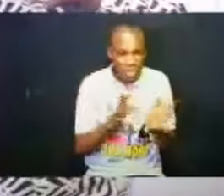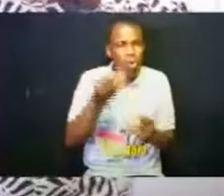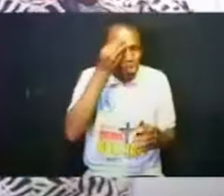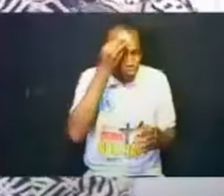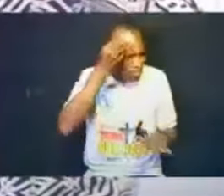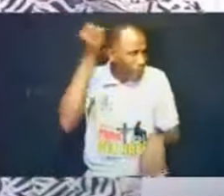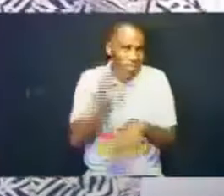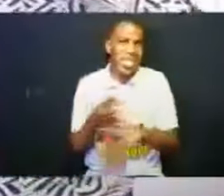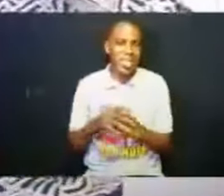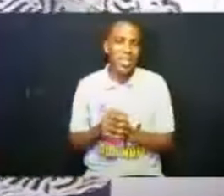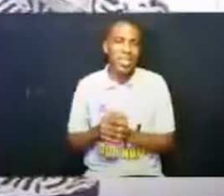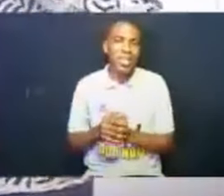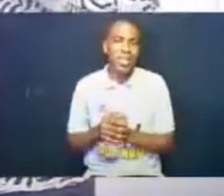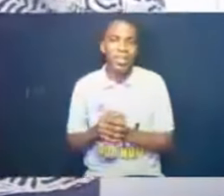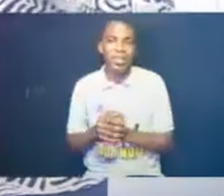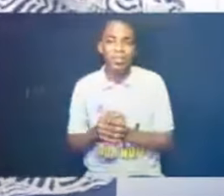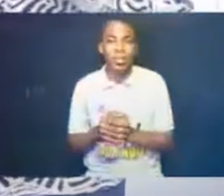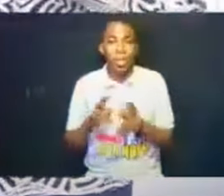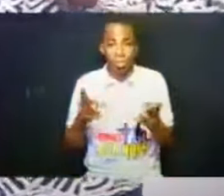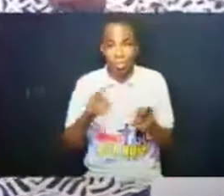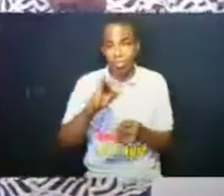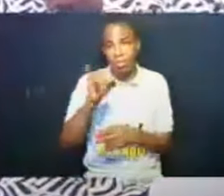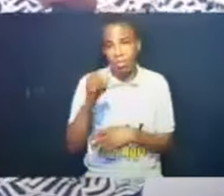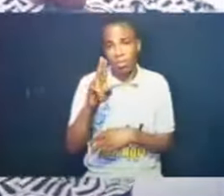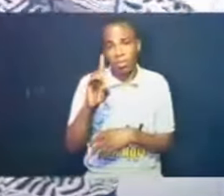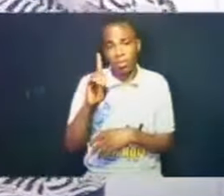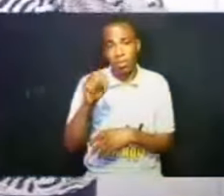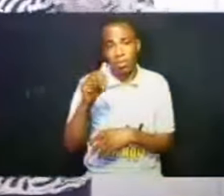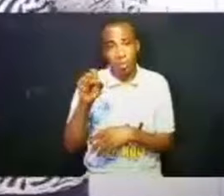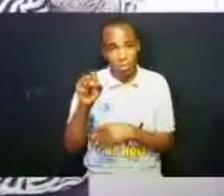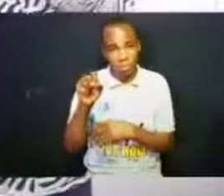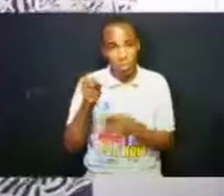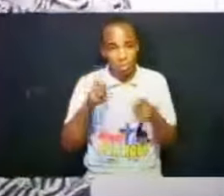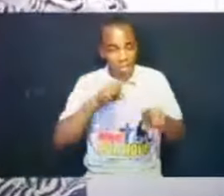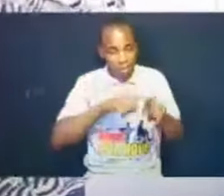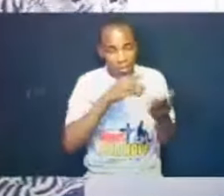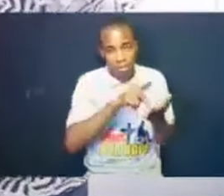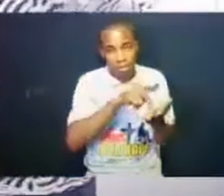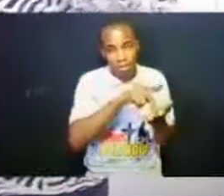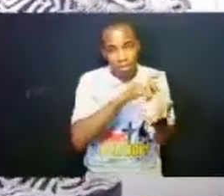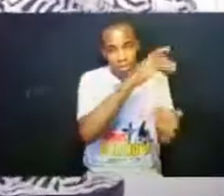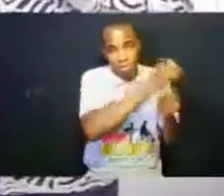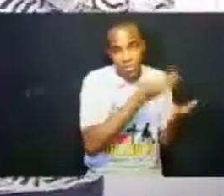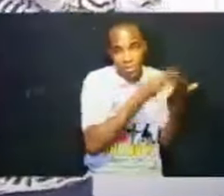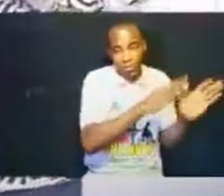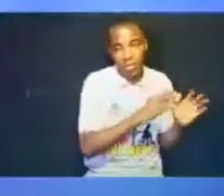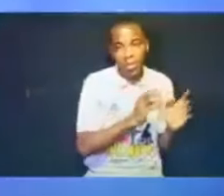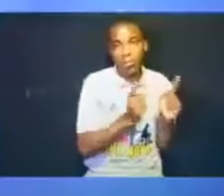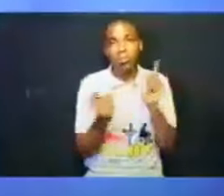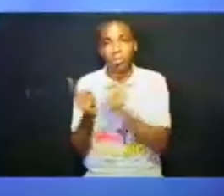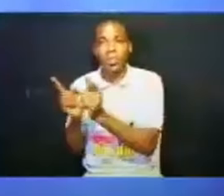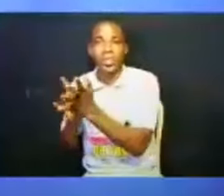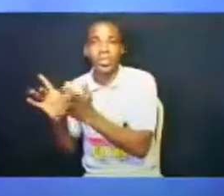the Gethsemane. He went with a kiss. You see that the mouth is